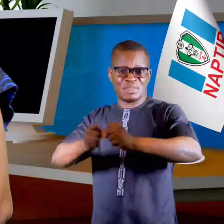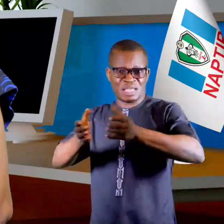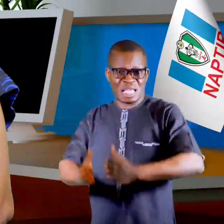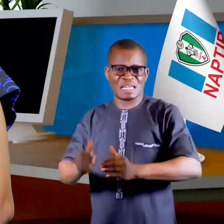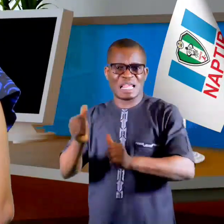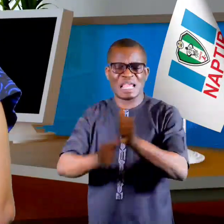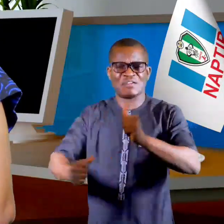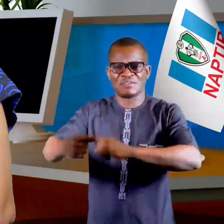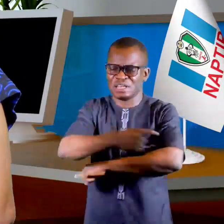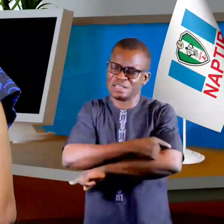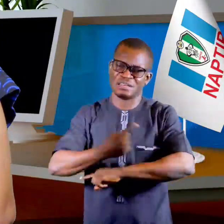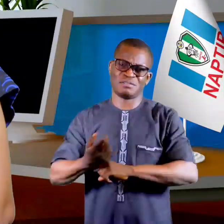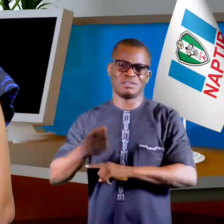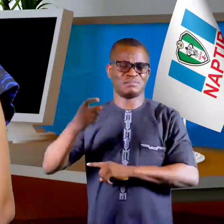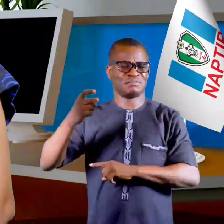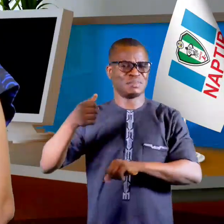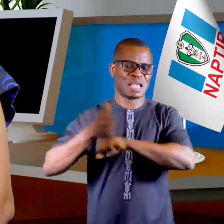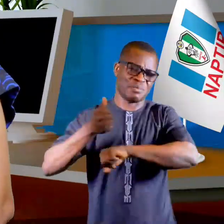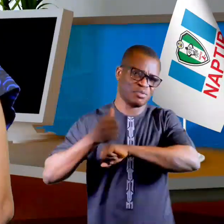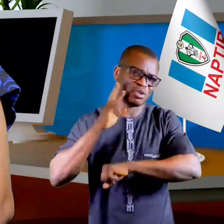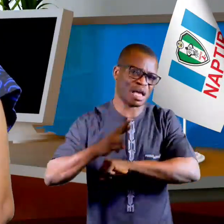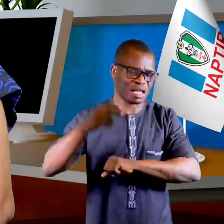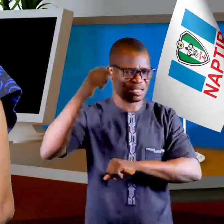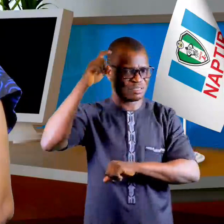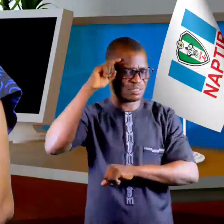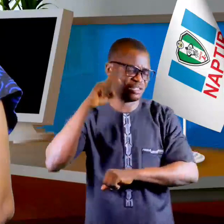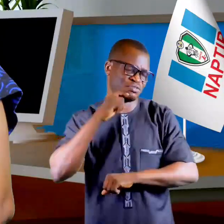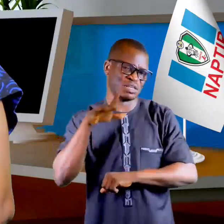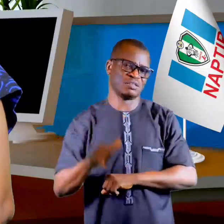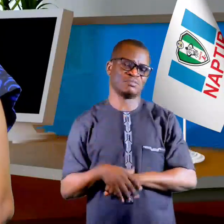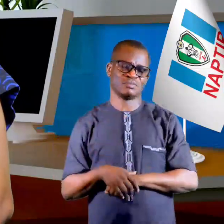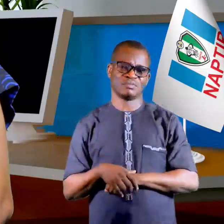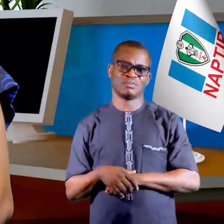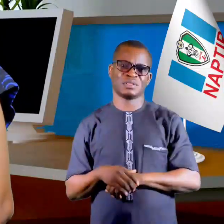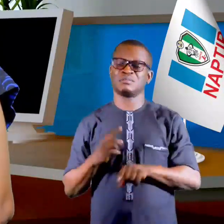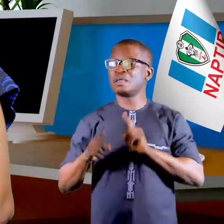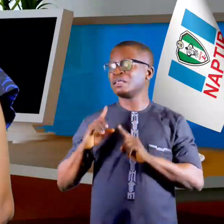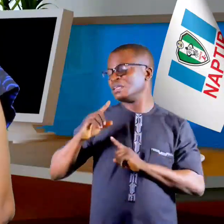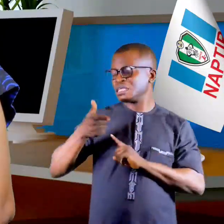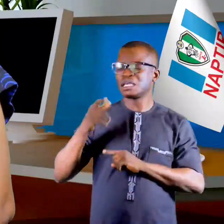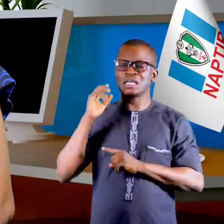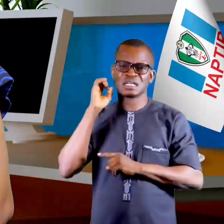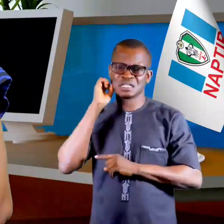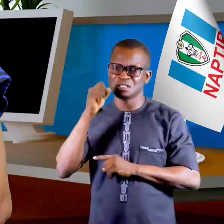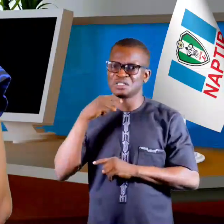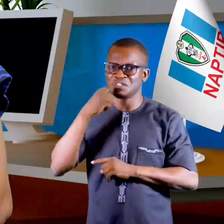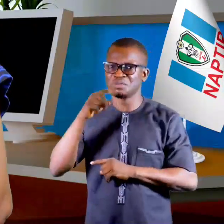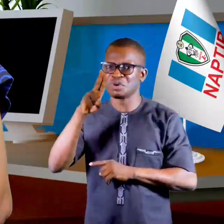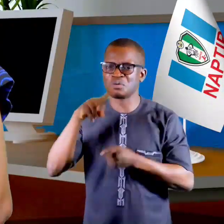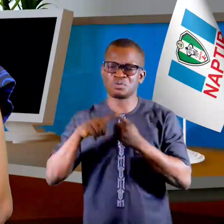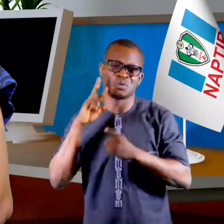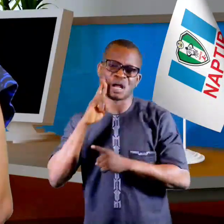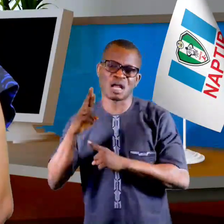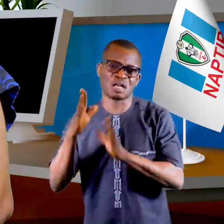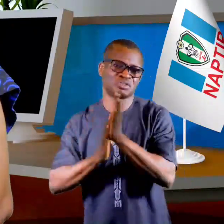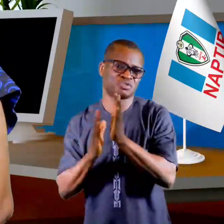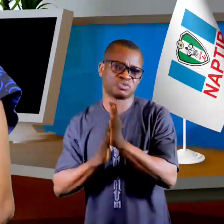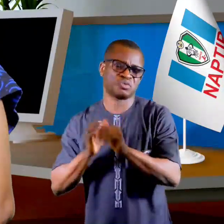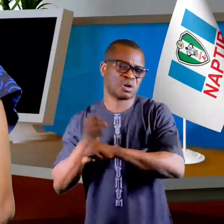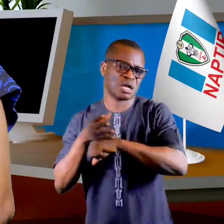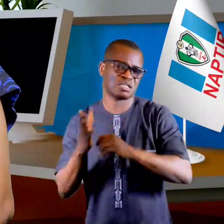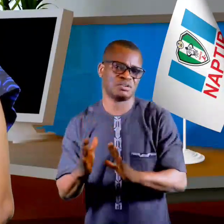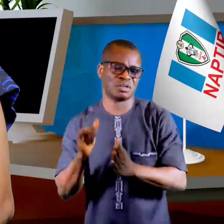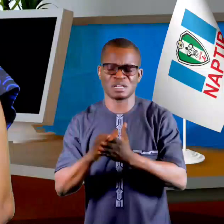this 13-year-old sexually. So eventually she was able to open up to her school counselor, who now had to